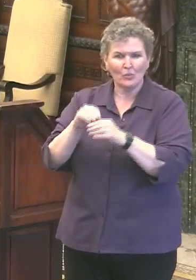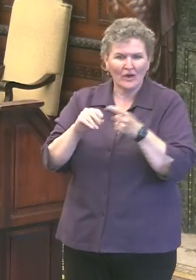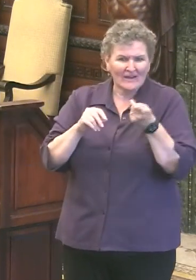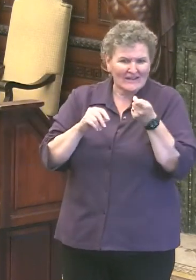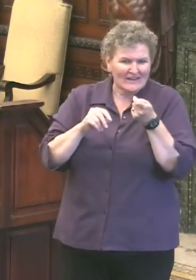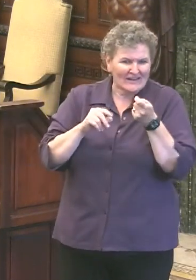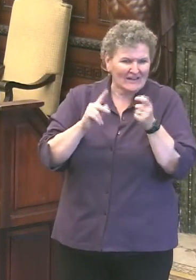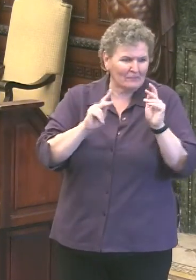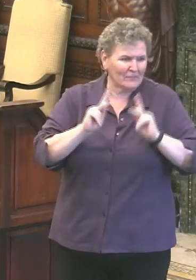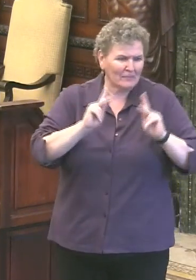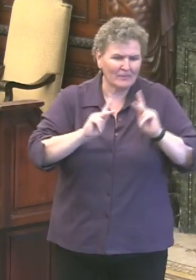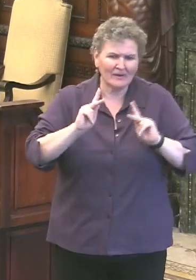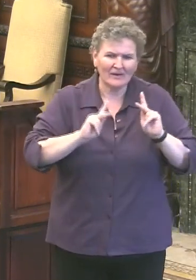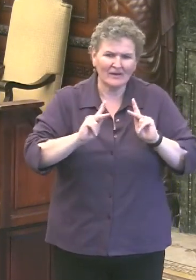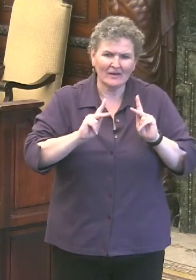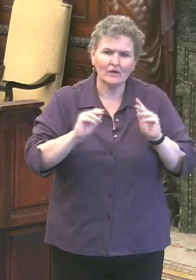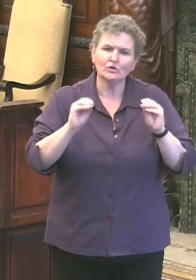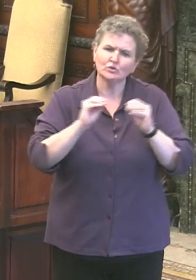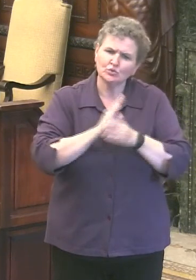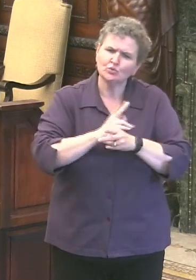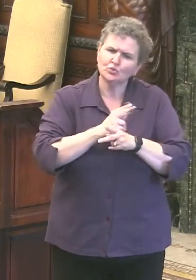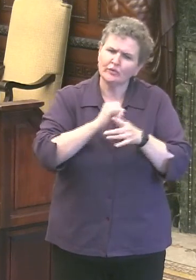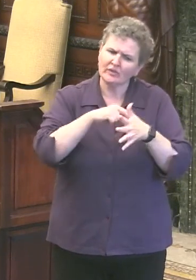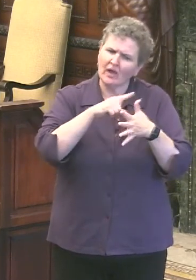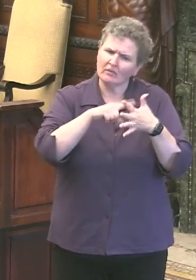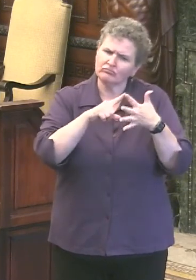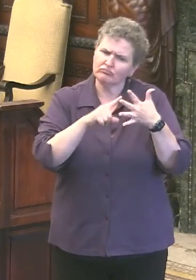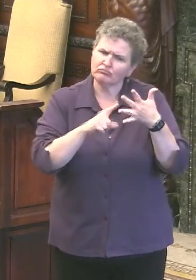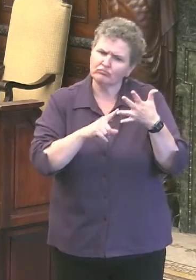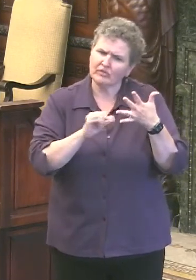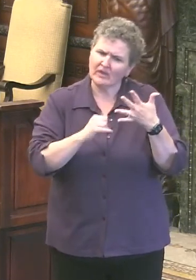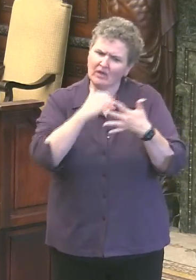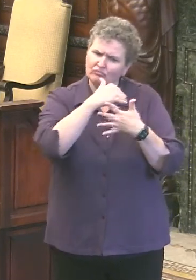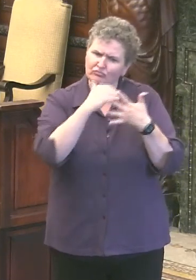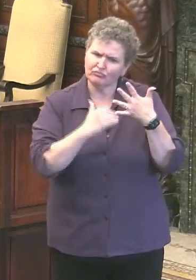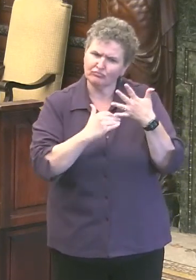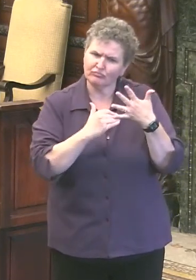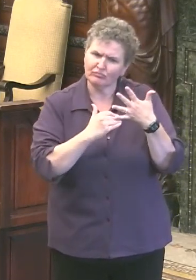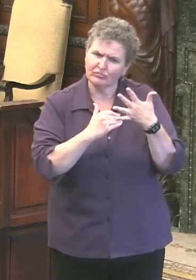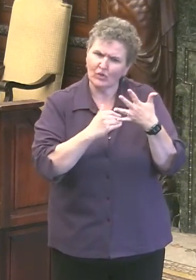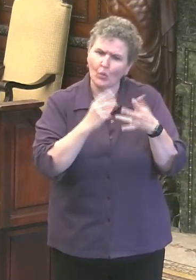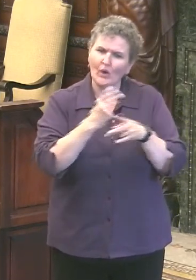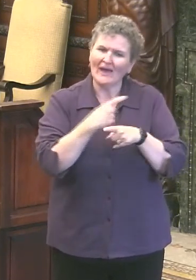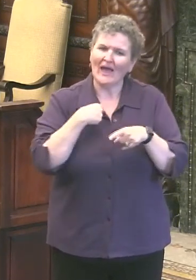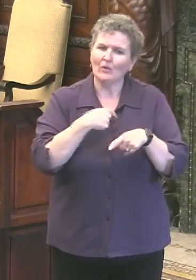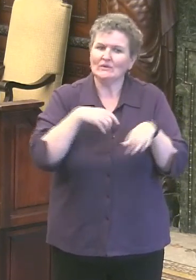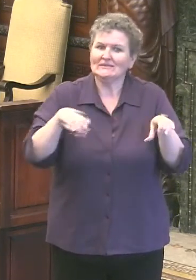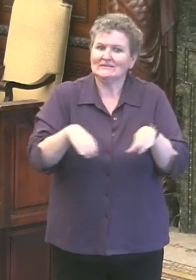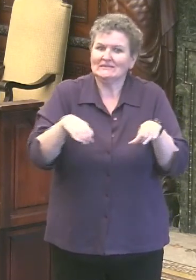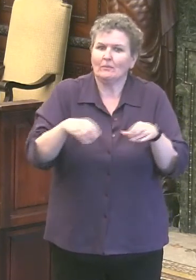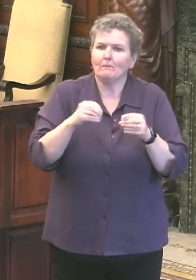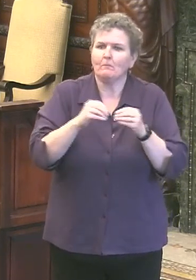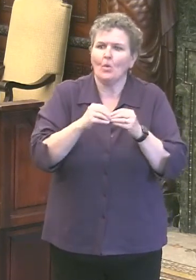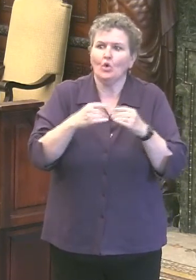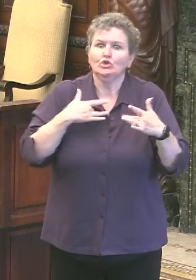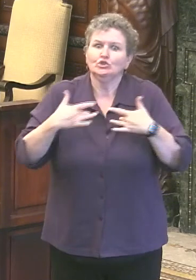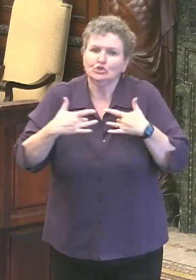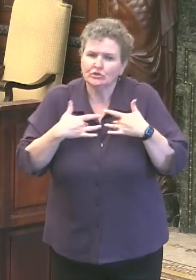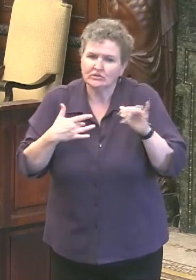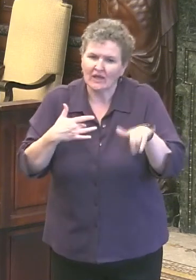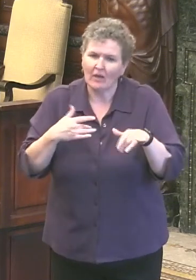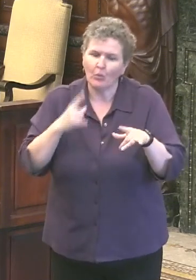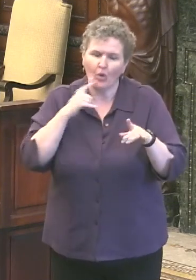out. And so we use those sorts of criteria in determining what activities we are more concerned about and more hesitant to allow to